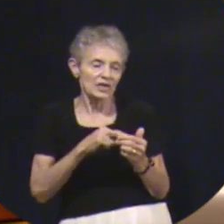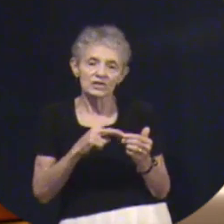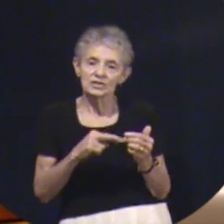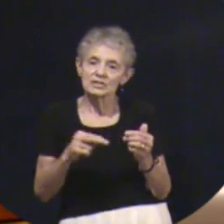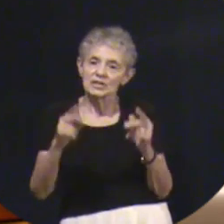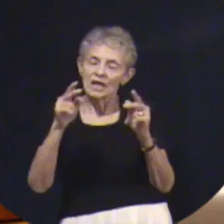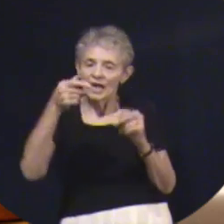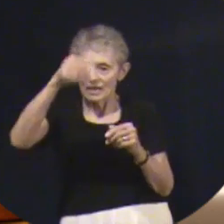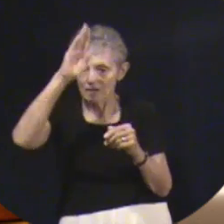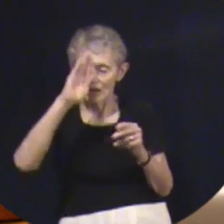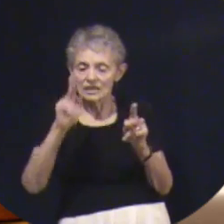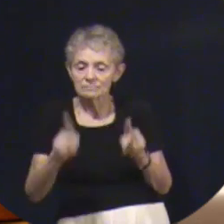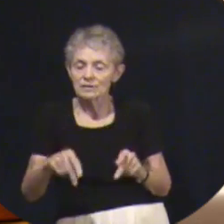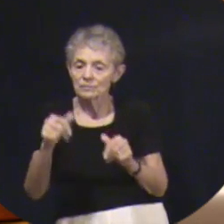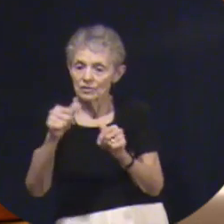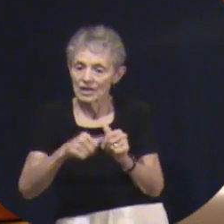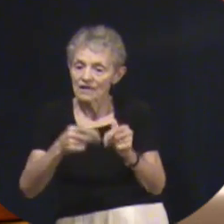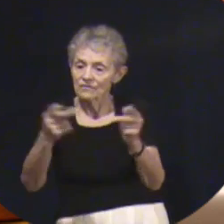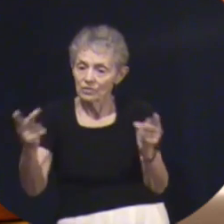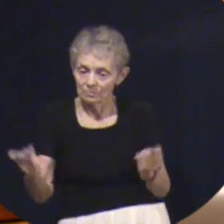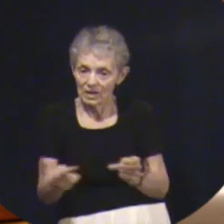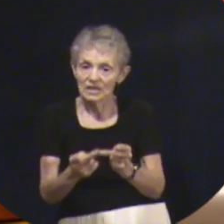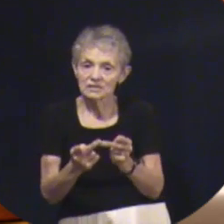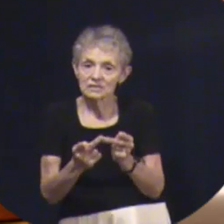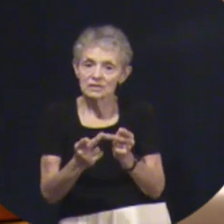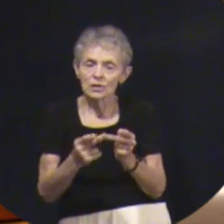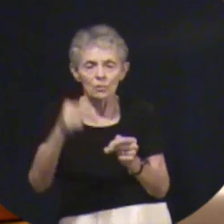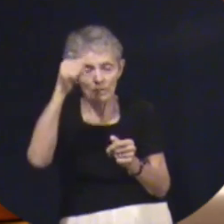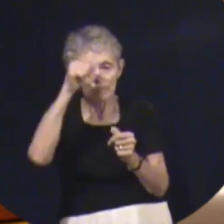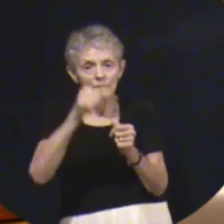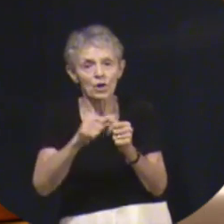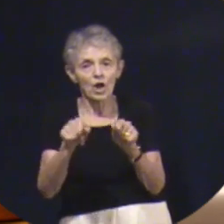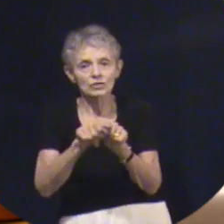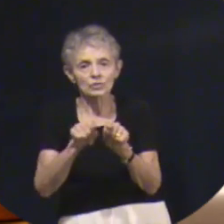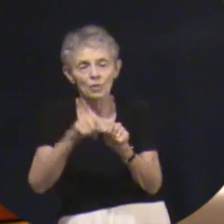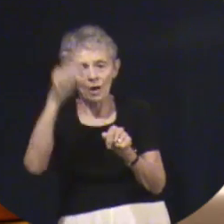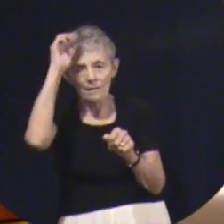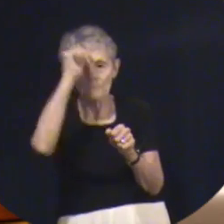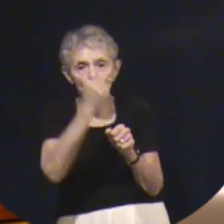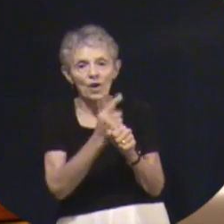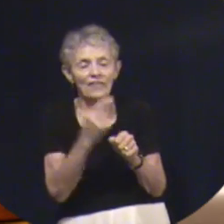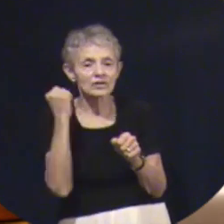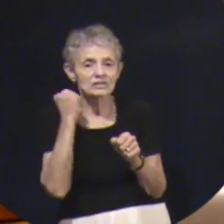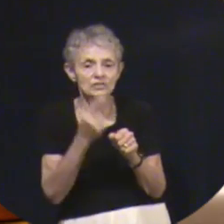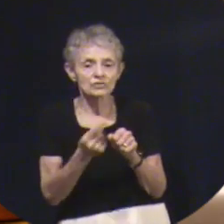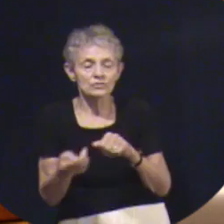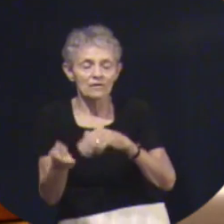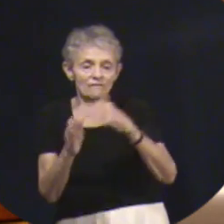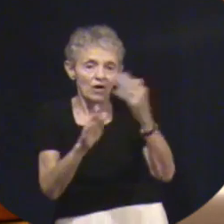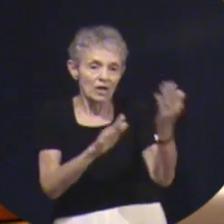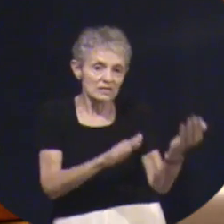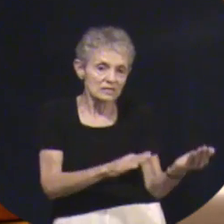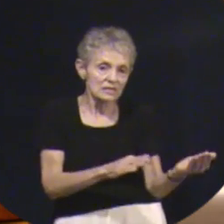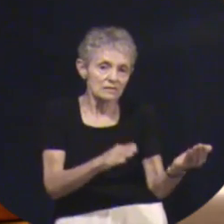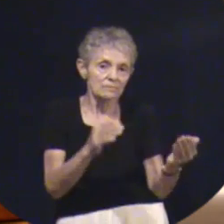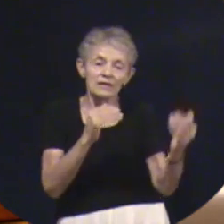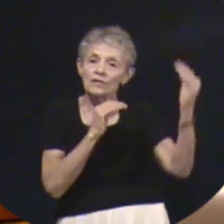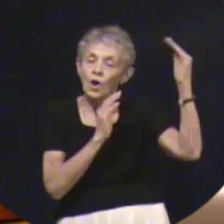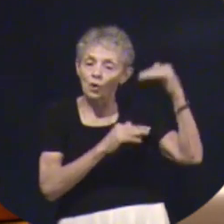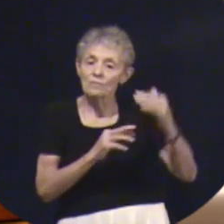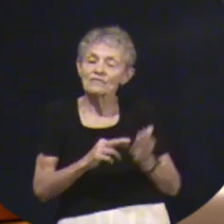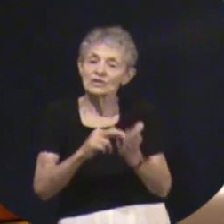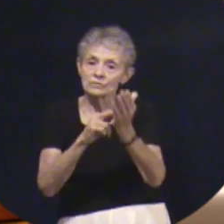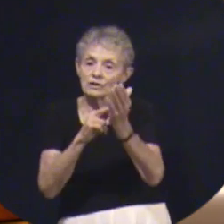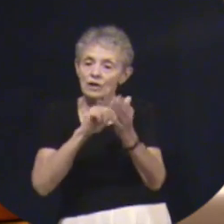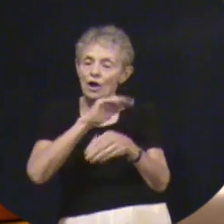religious, and God's people everywhere. Remember also our brothers and sisters who have fallen asleep in the hope of the resurrection, and all